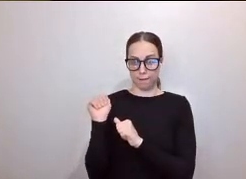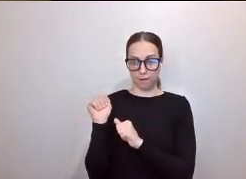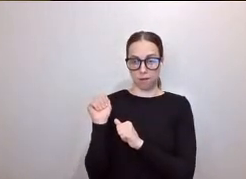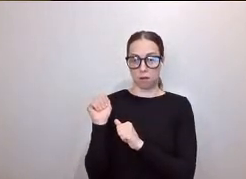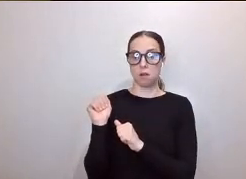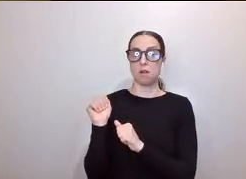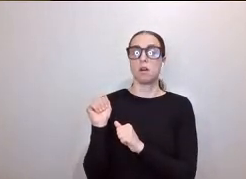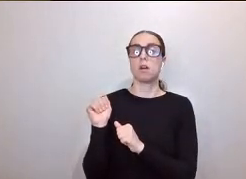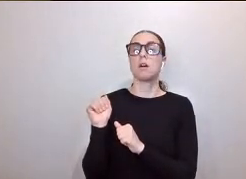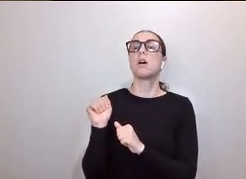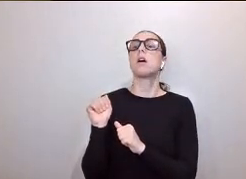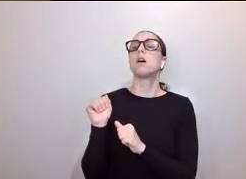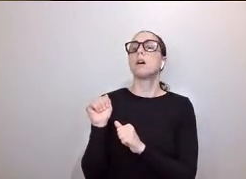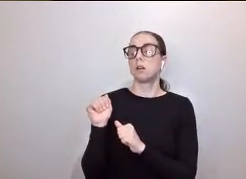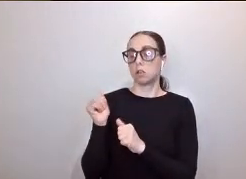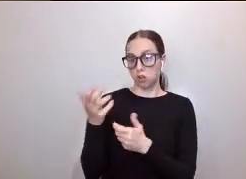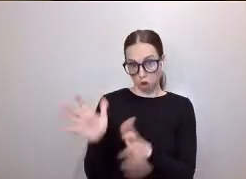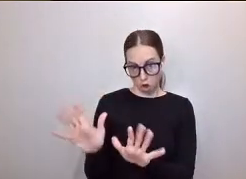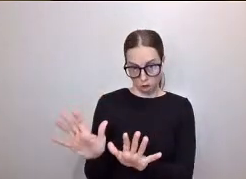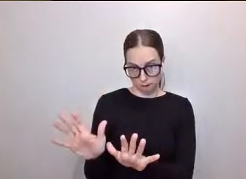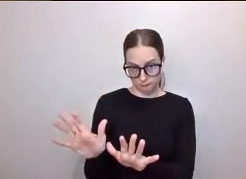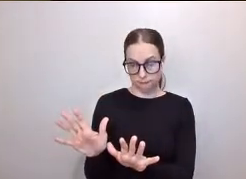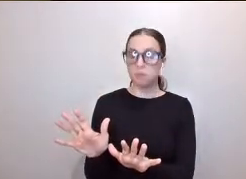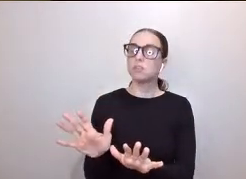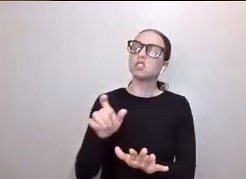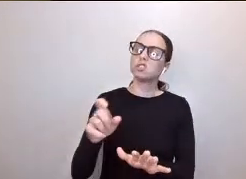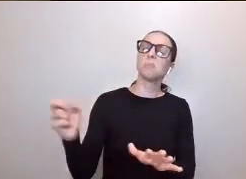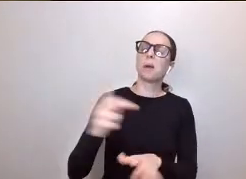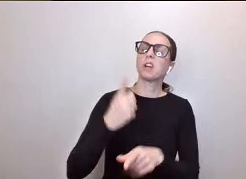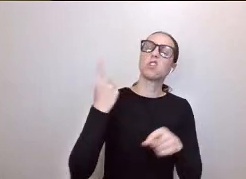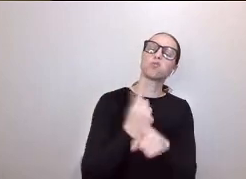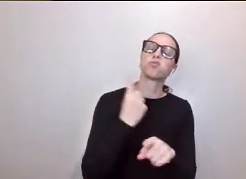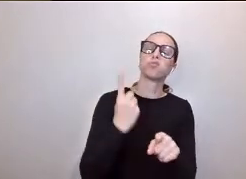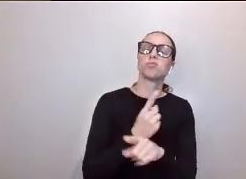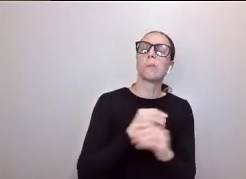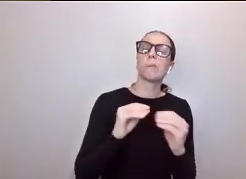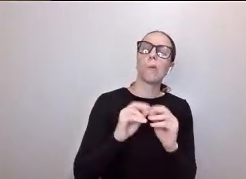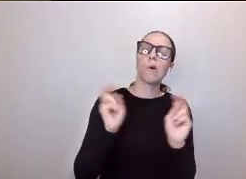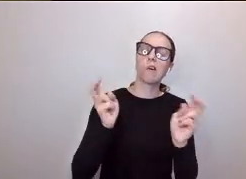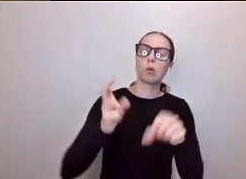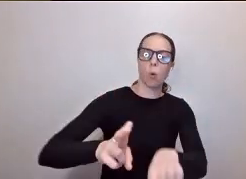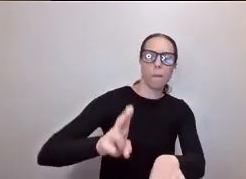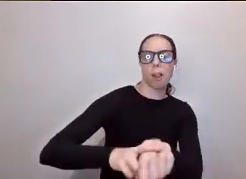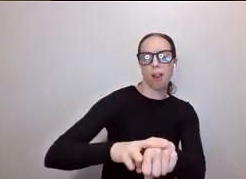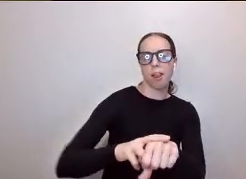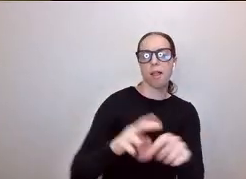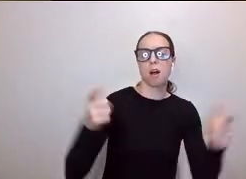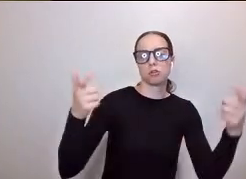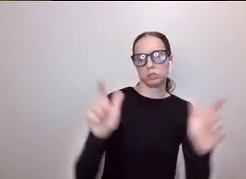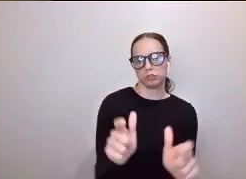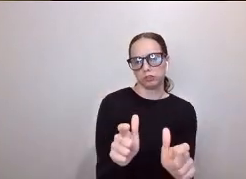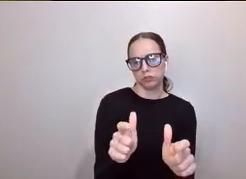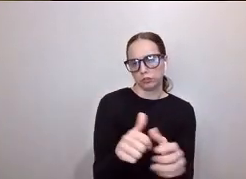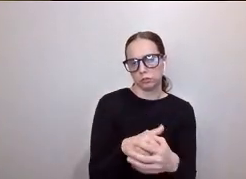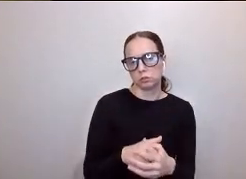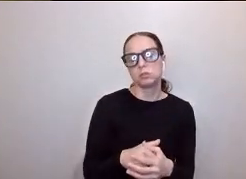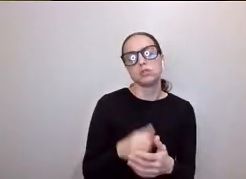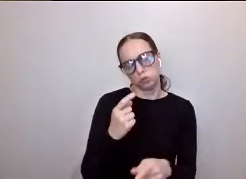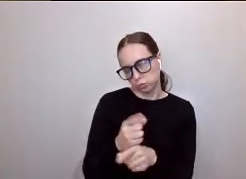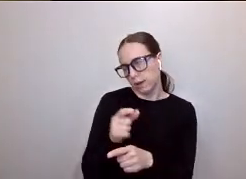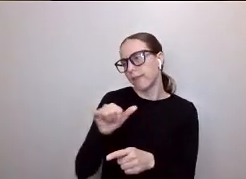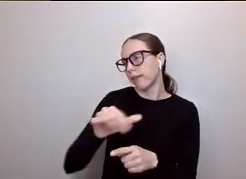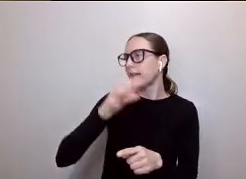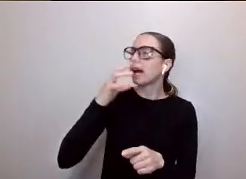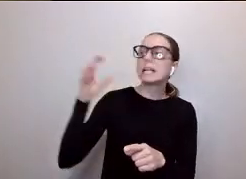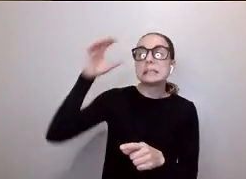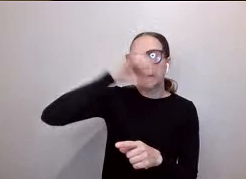a more normal attrition. And you're right, that is an assumption, but I think it's a pretty